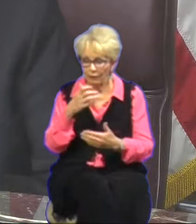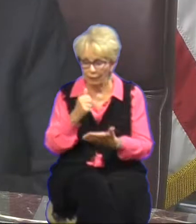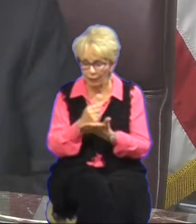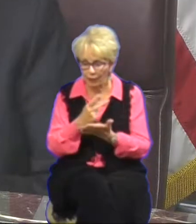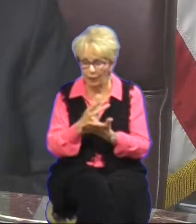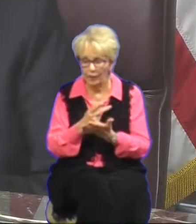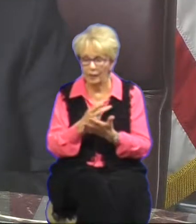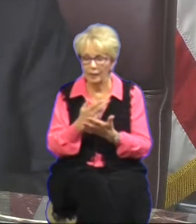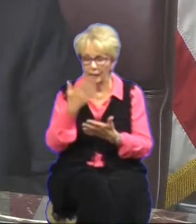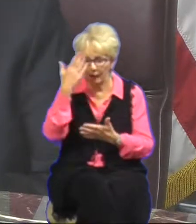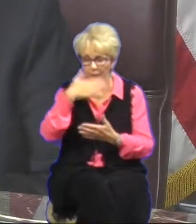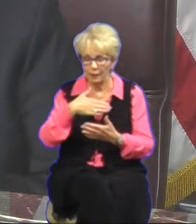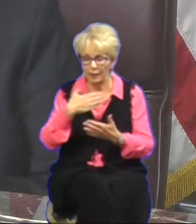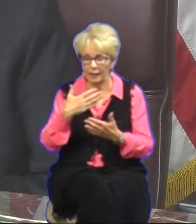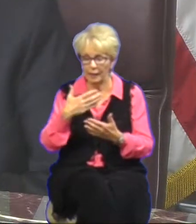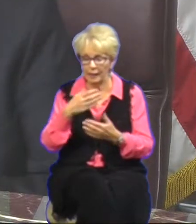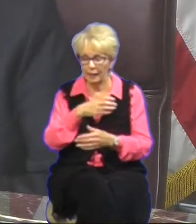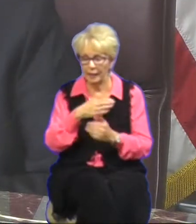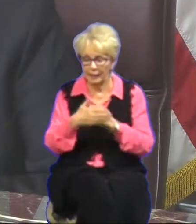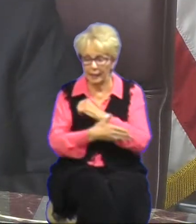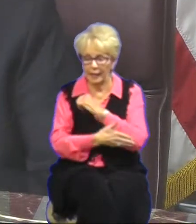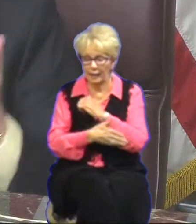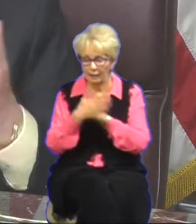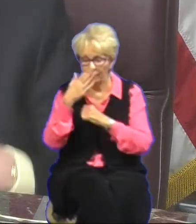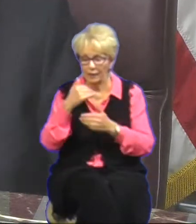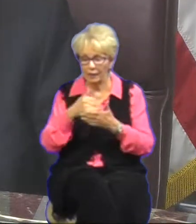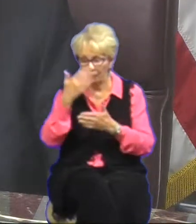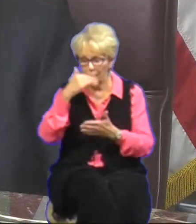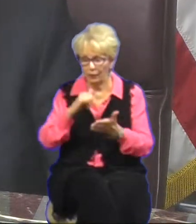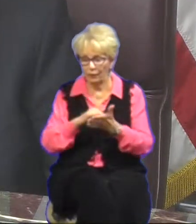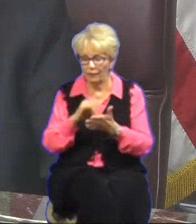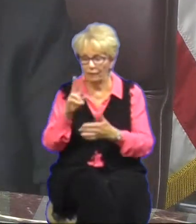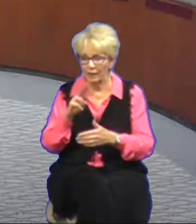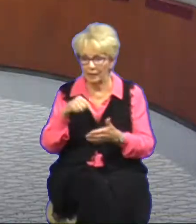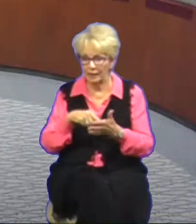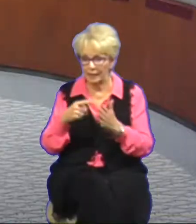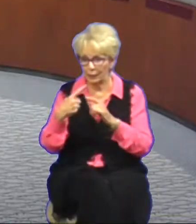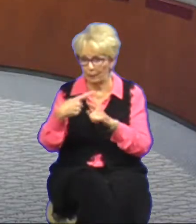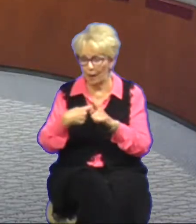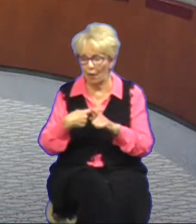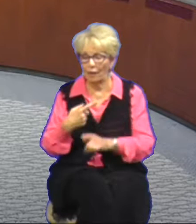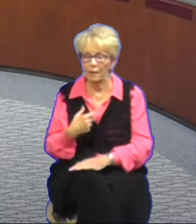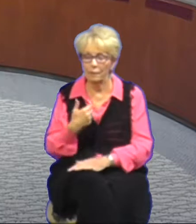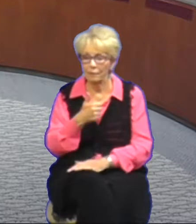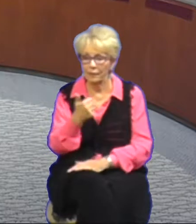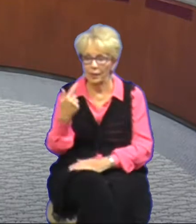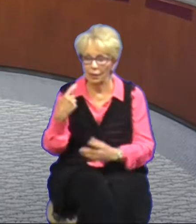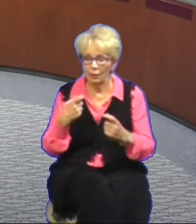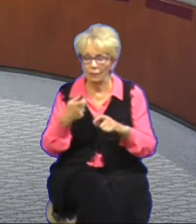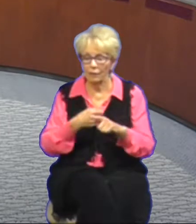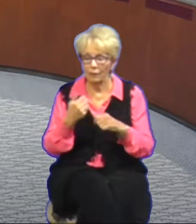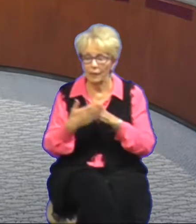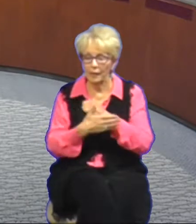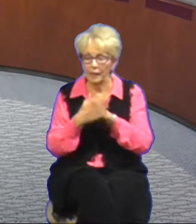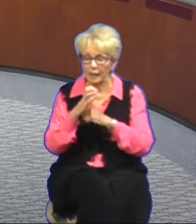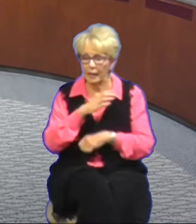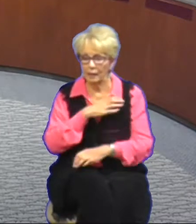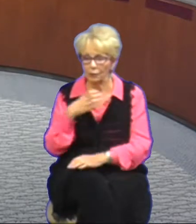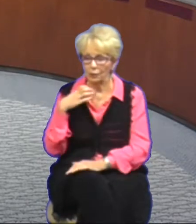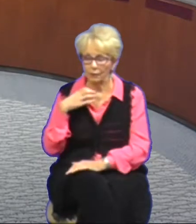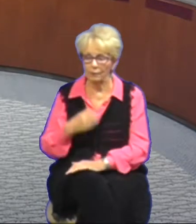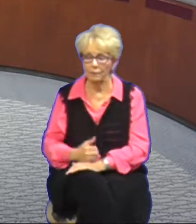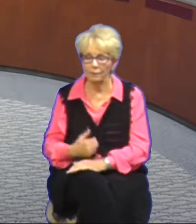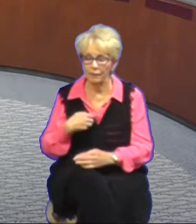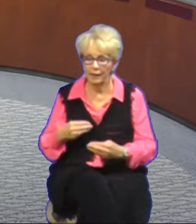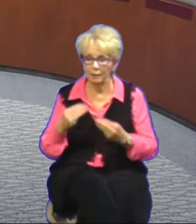going before the county this month and before the town of Valdez this month. So. Any other questions from council? I have